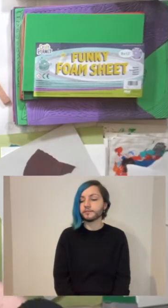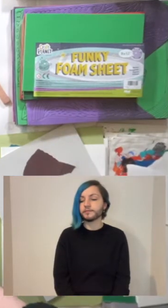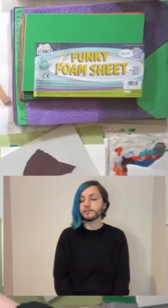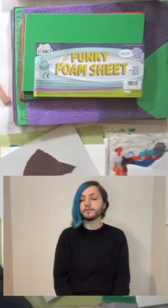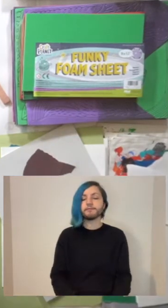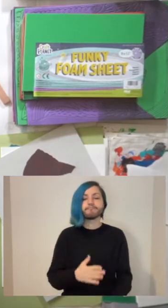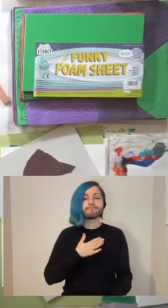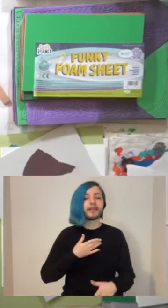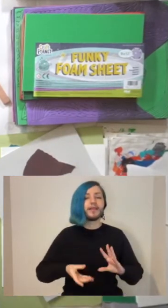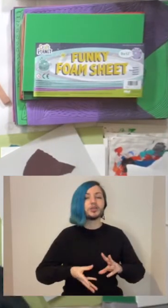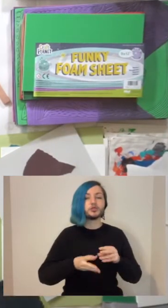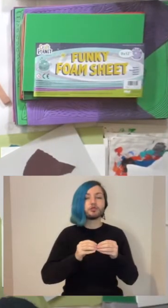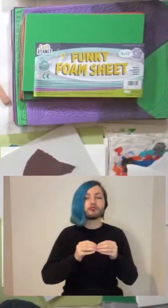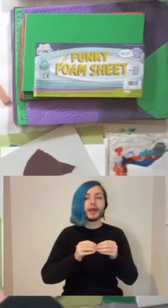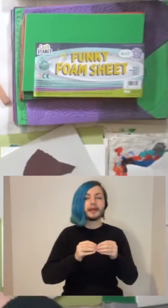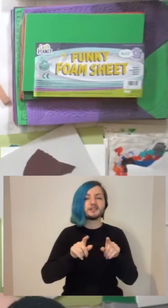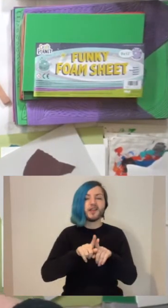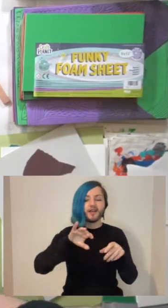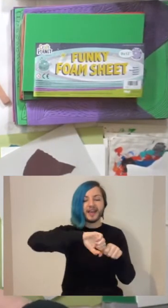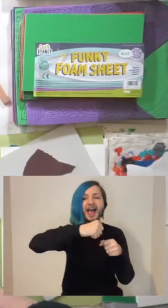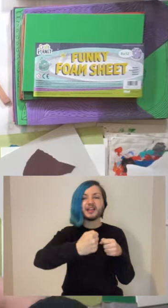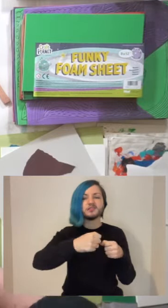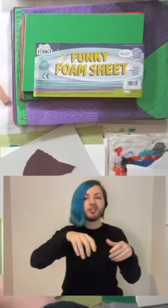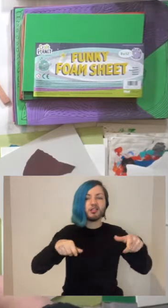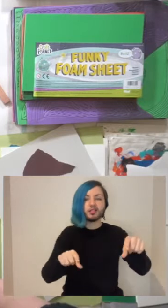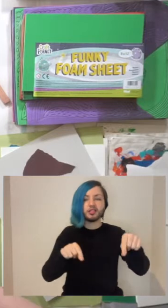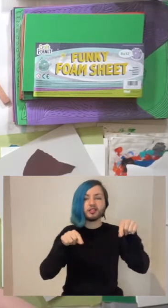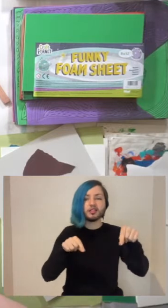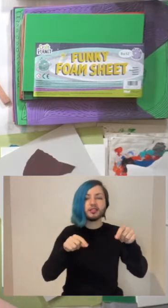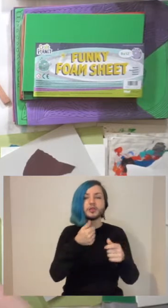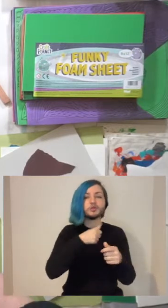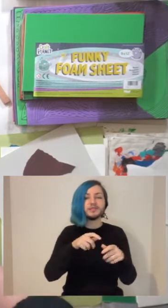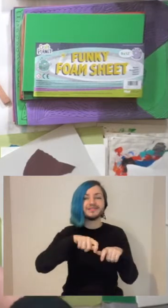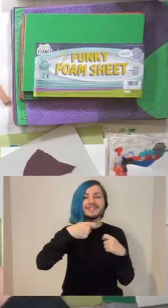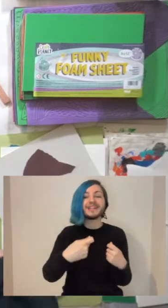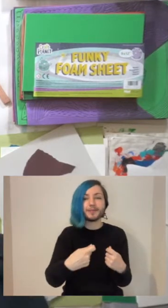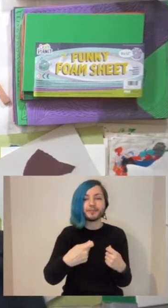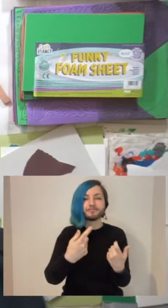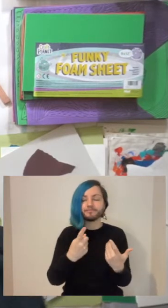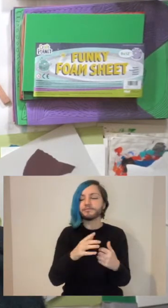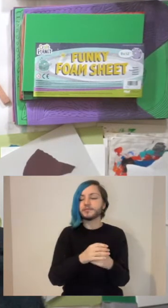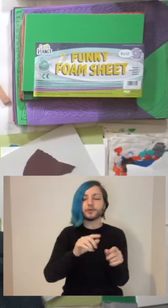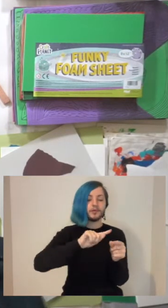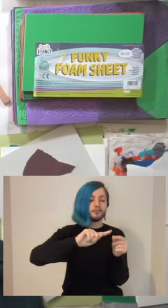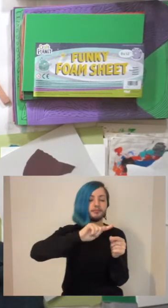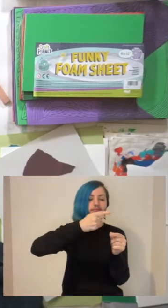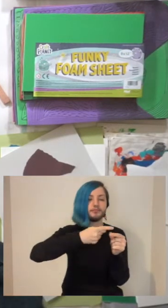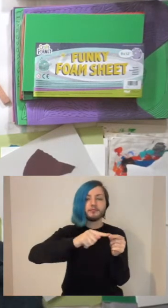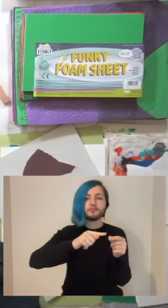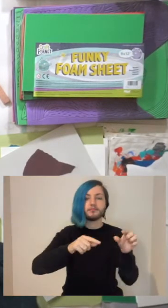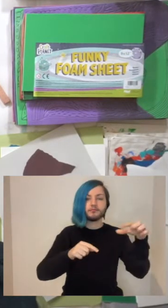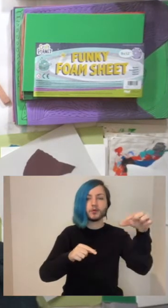is I put tape. I forgot to put my handles. That's what the tape is for. I just